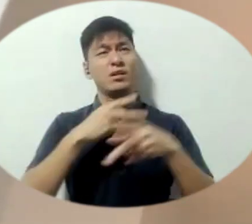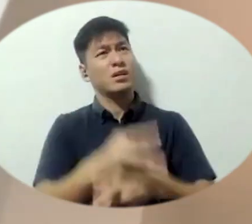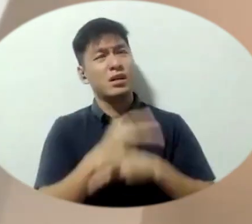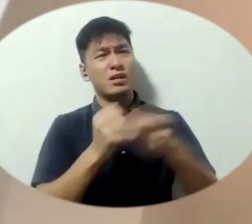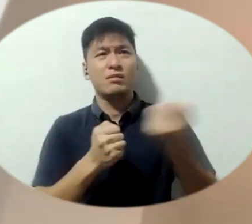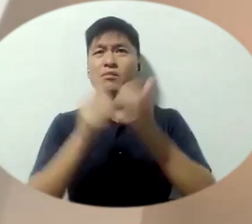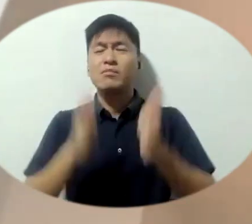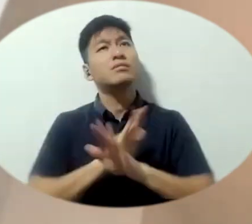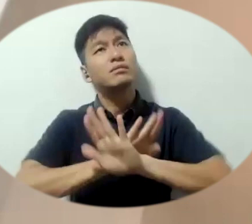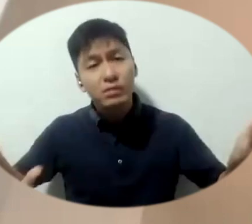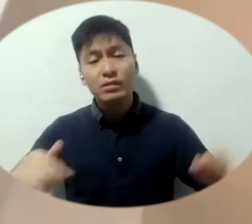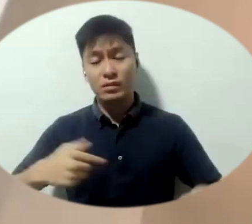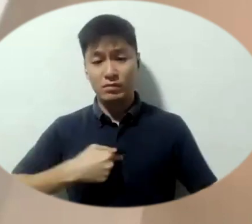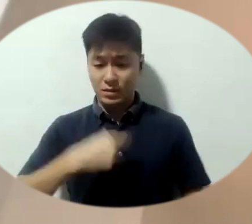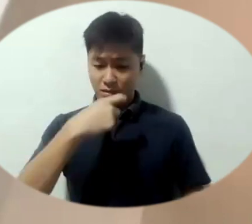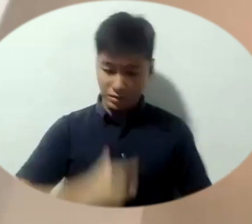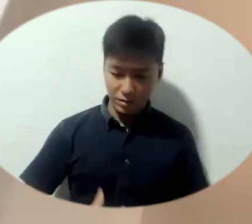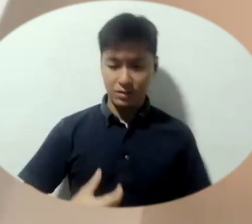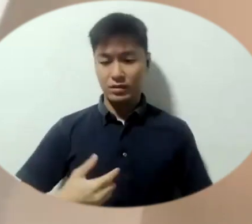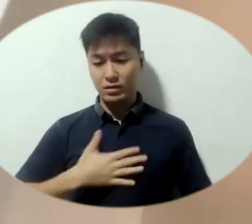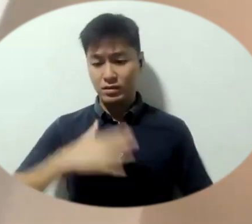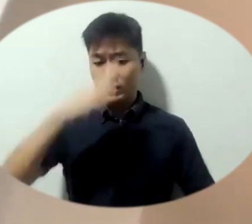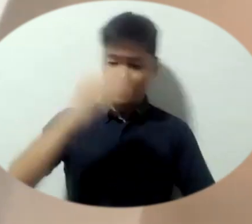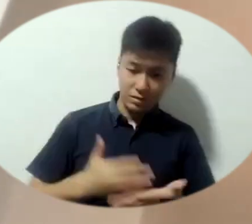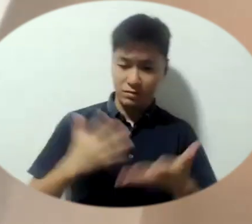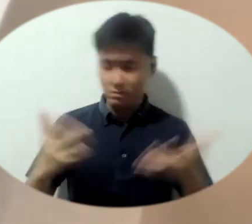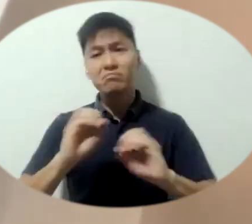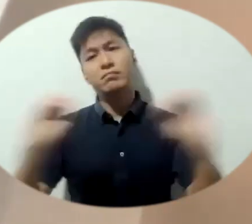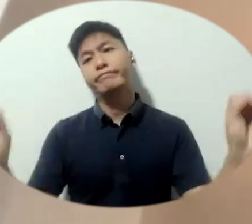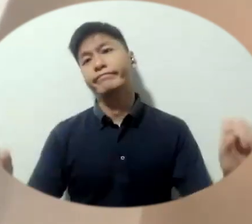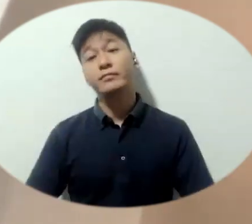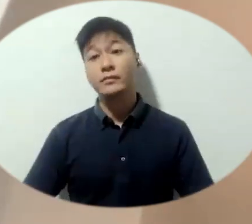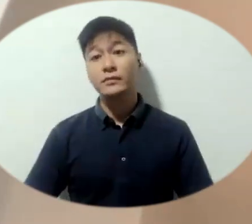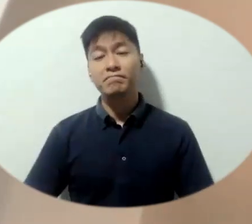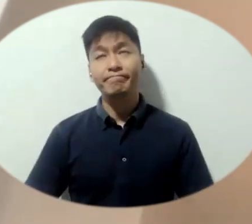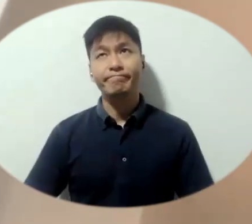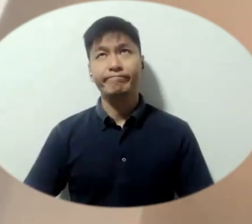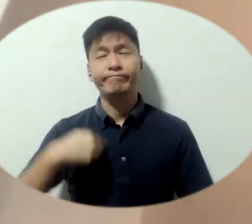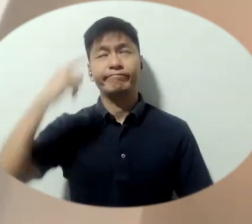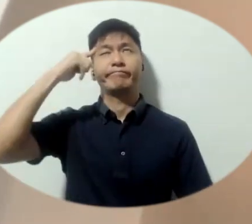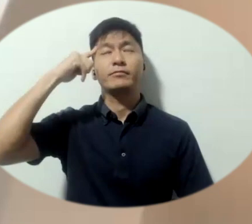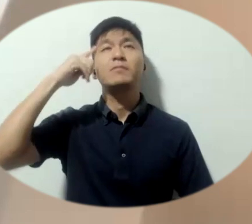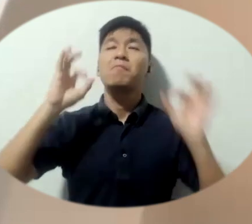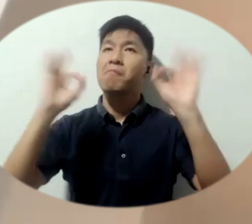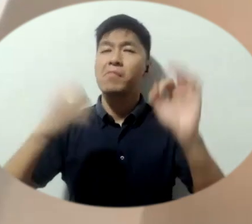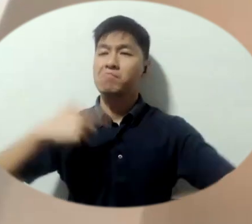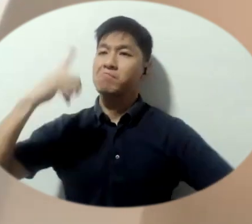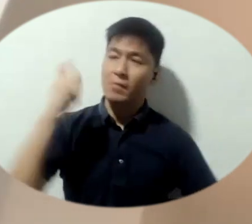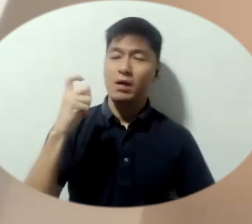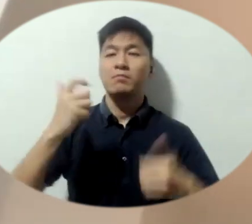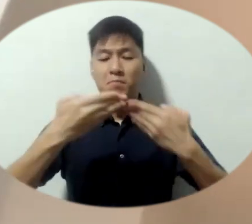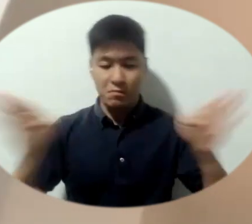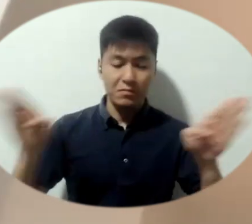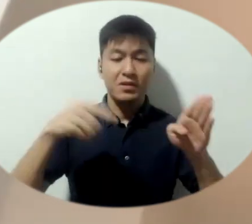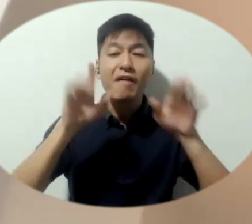wanted to create a fan page. I created a fan page on Facebook, sharing our day by day to the public, to more than 150,000 families following